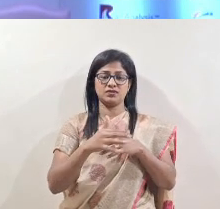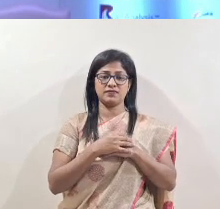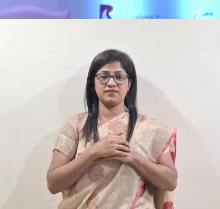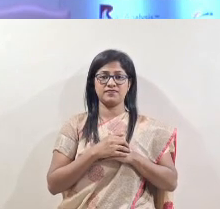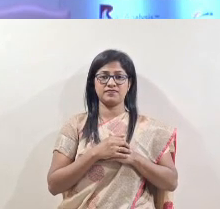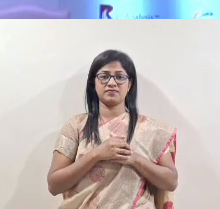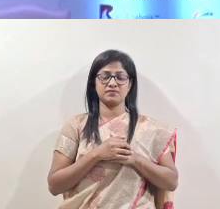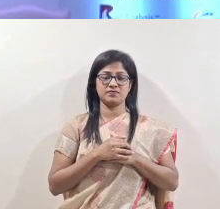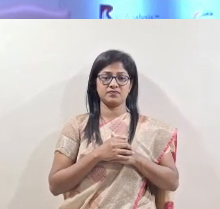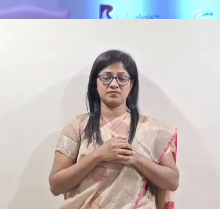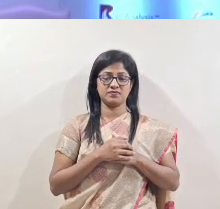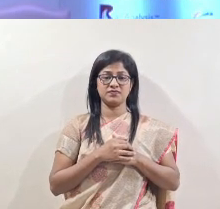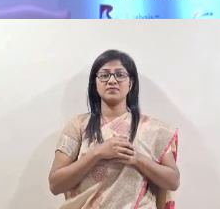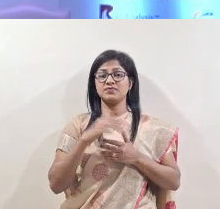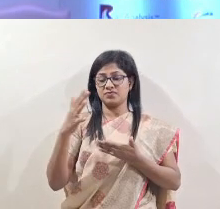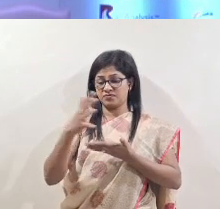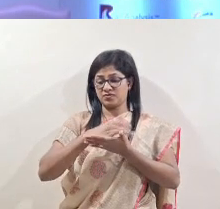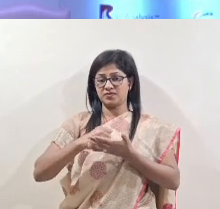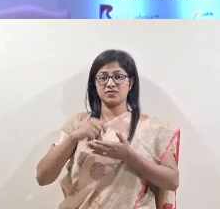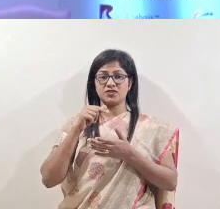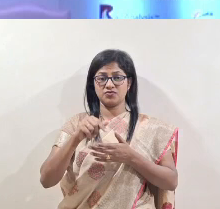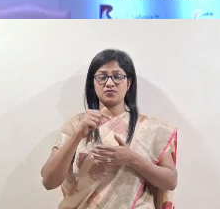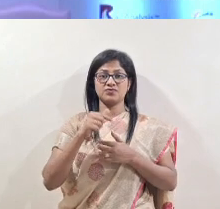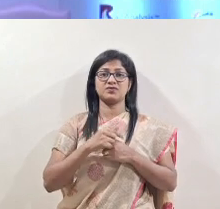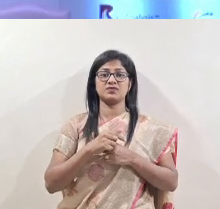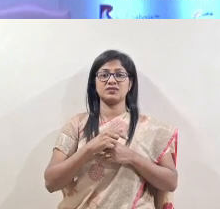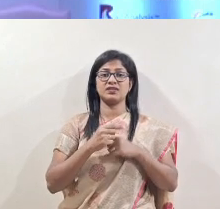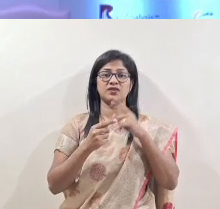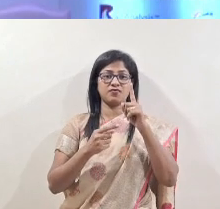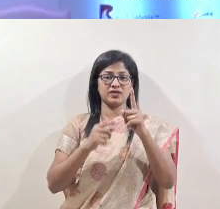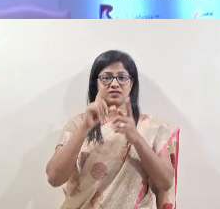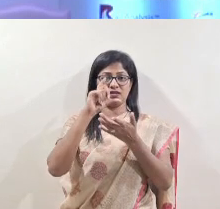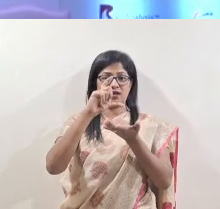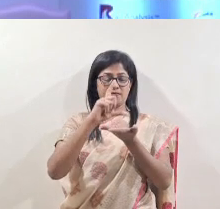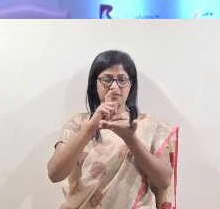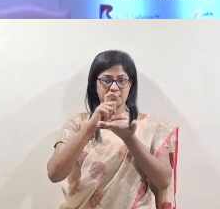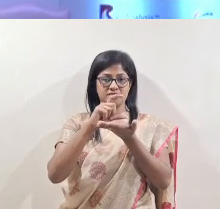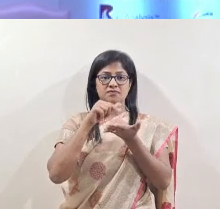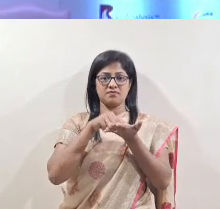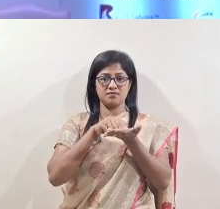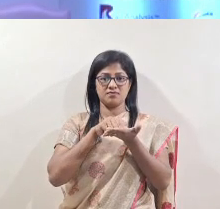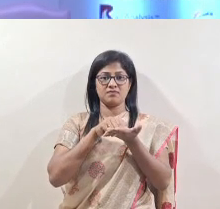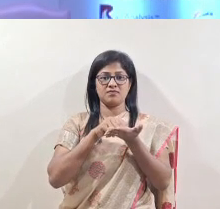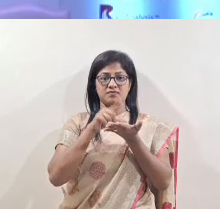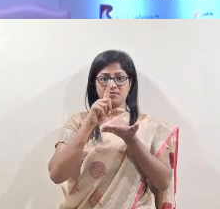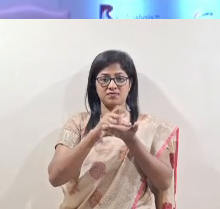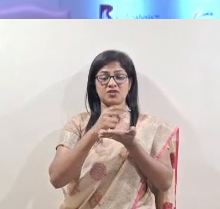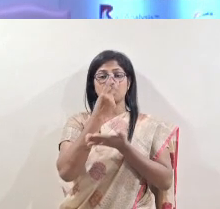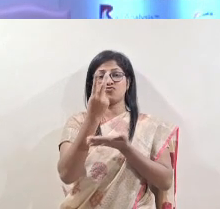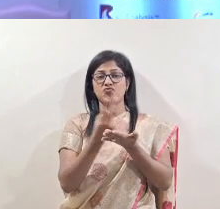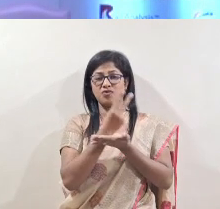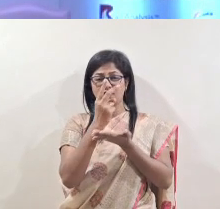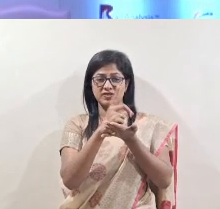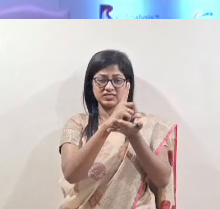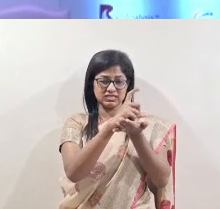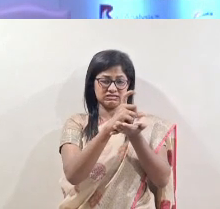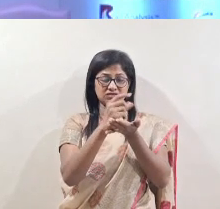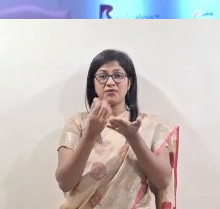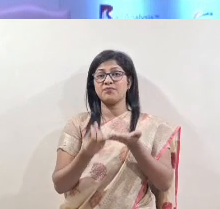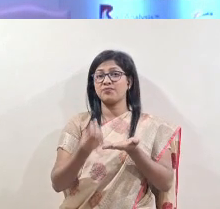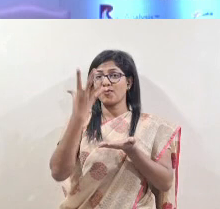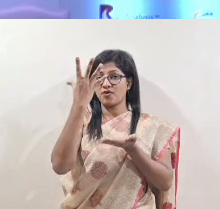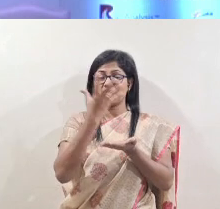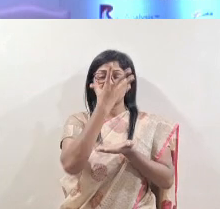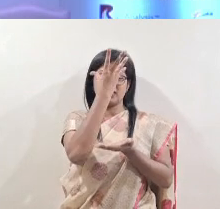So to collect the data, we used a single camera, and we collected the data for 2 hours for both morning and